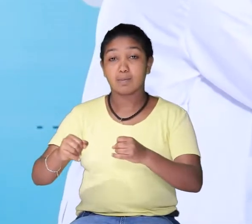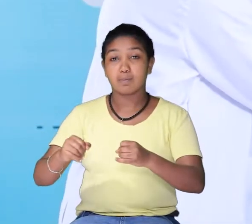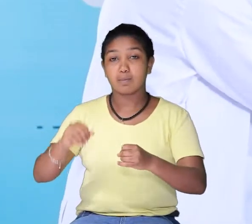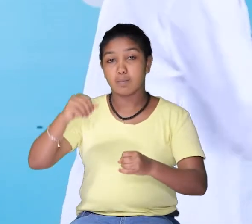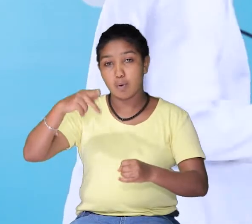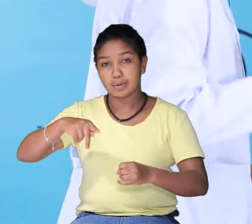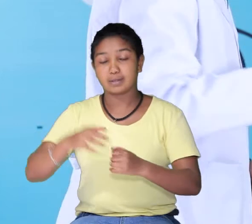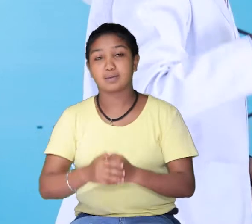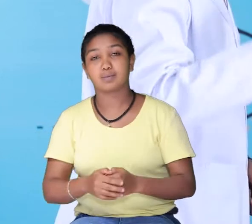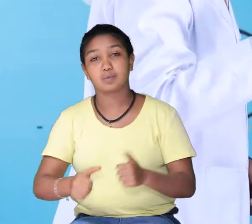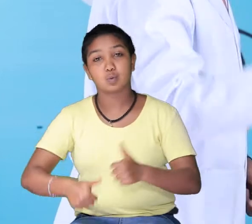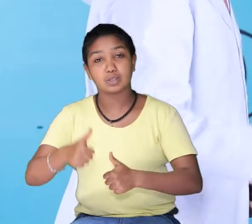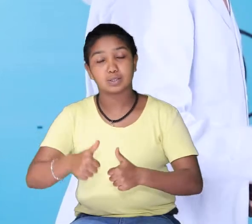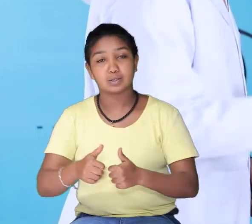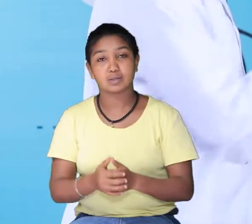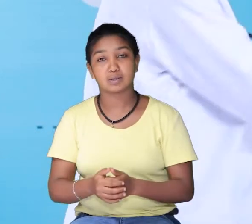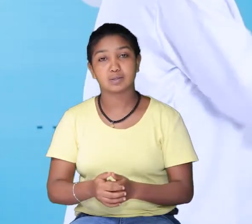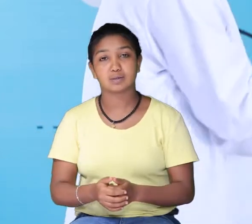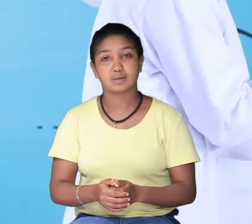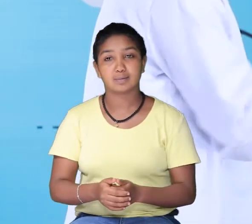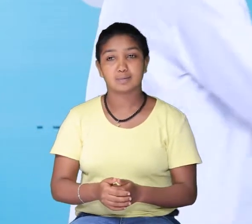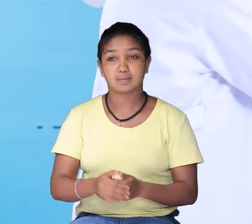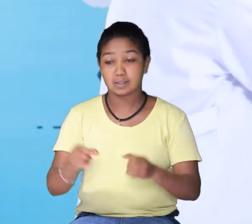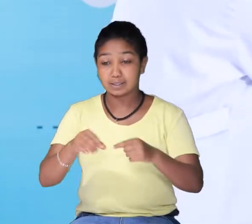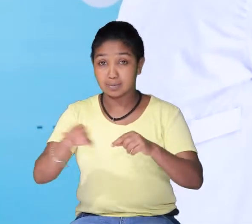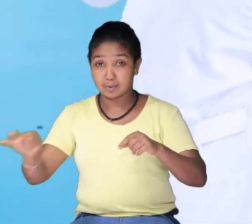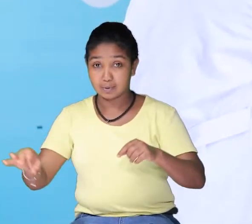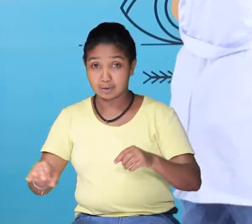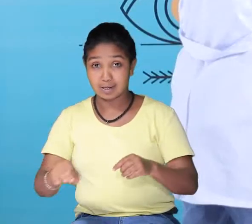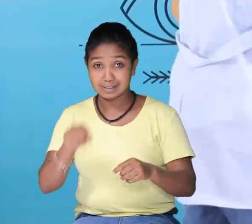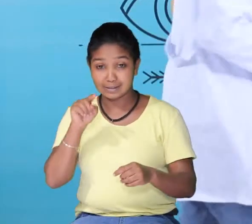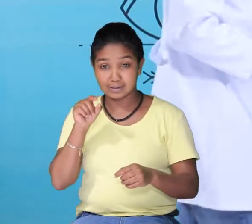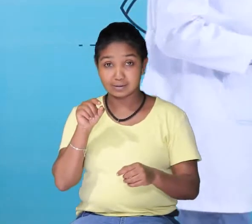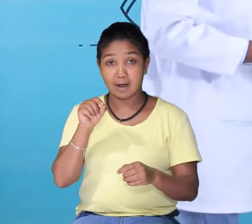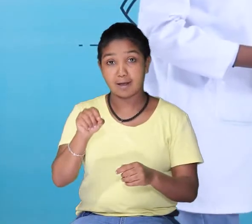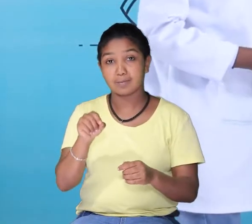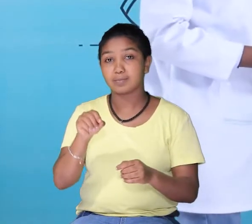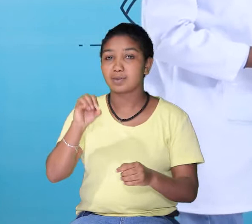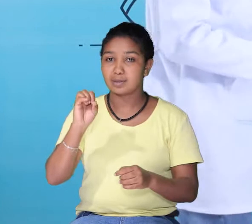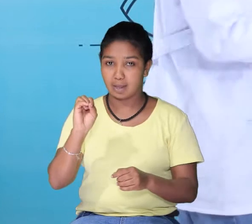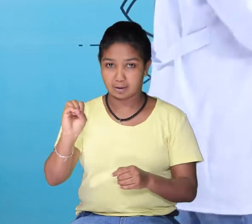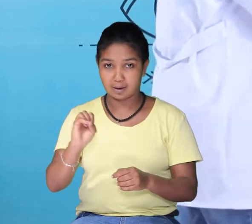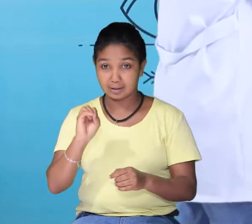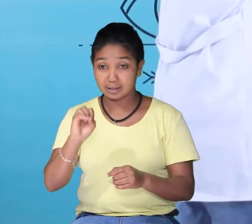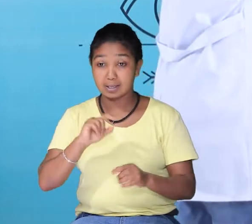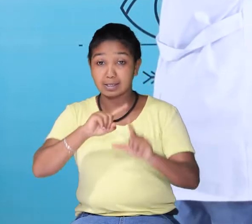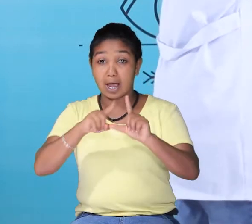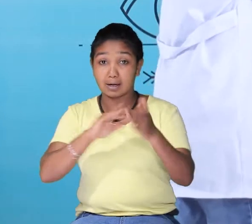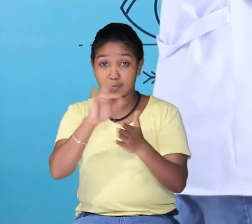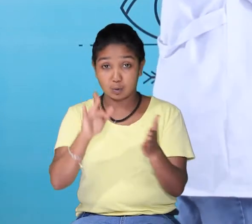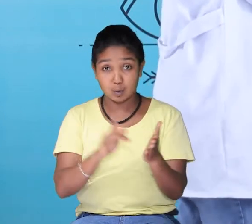of the moment arm, displacement, sine theta, where theta is the angle between